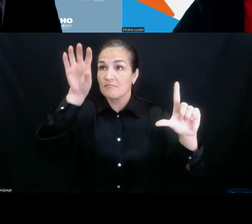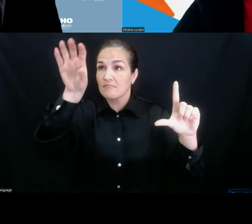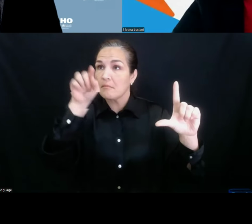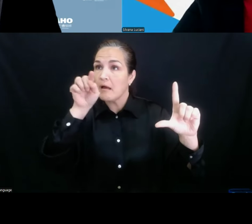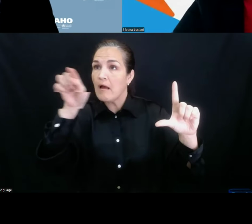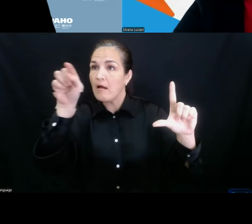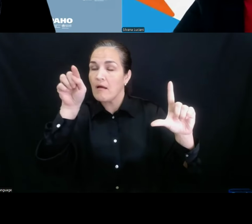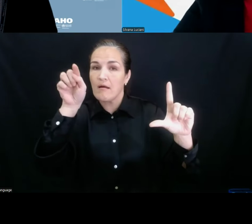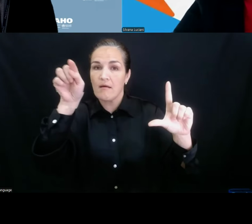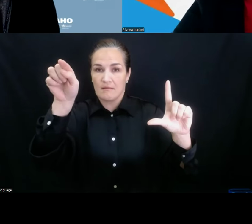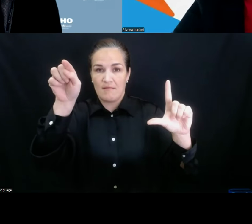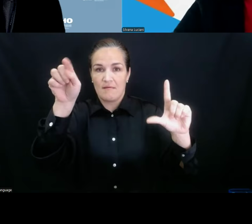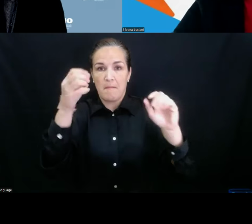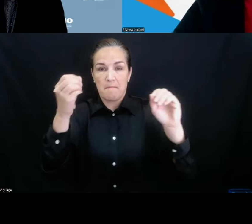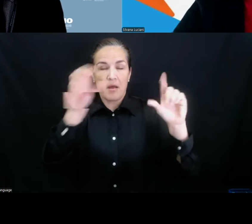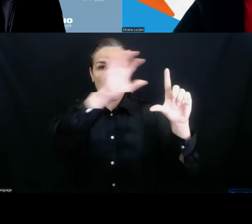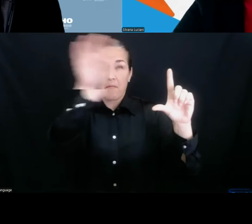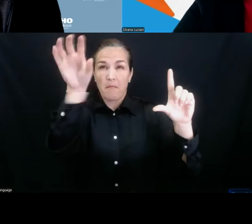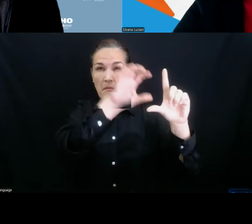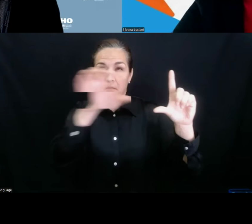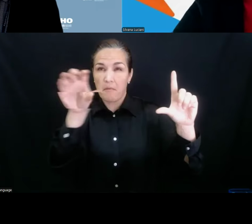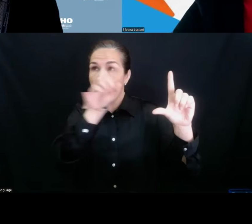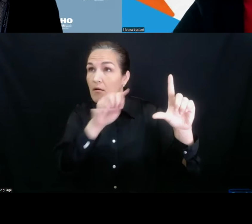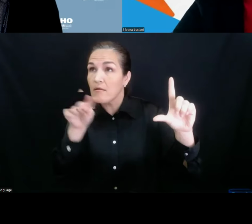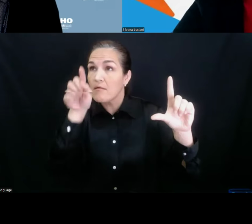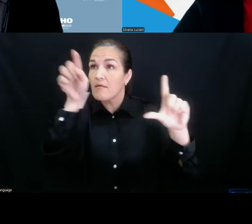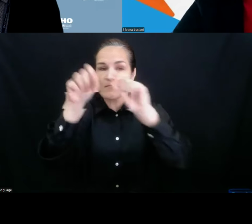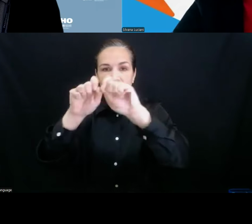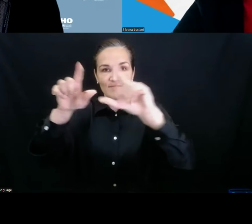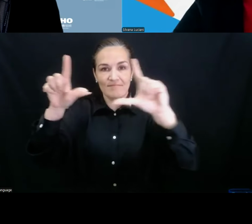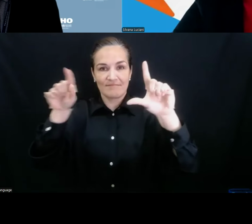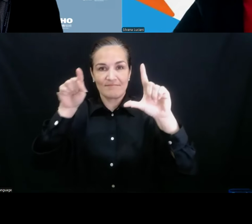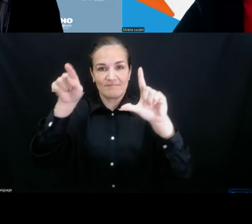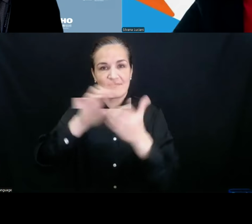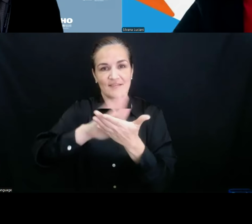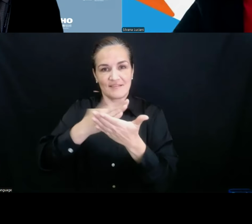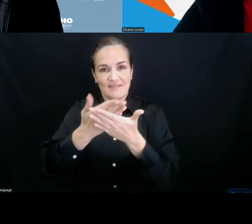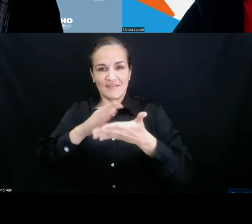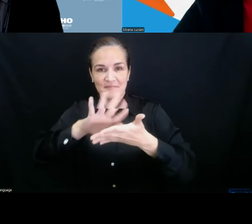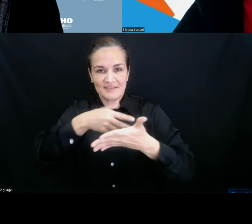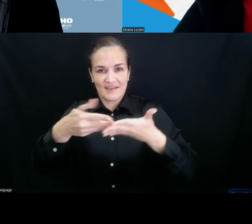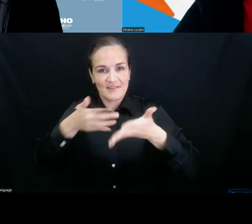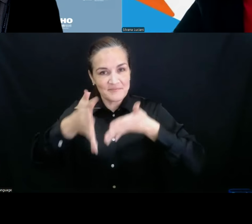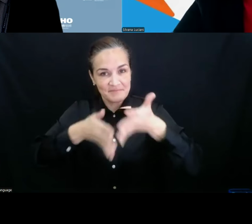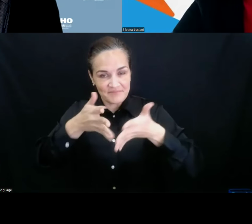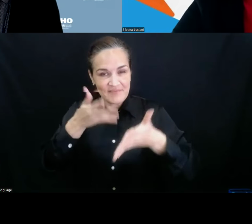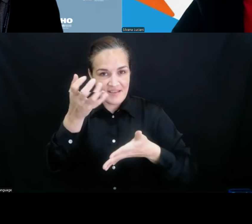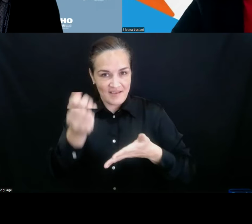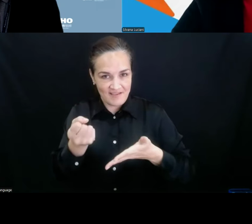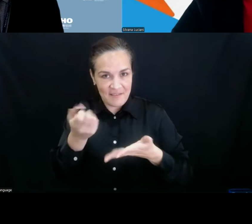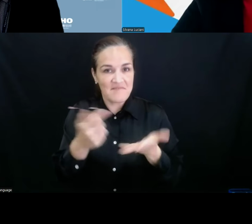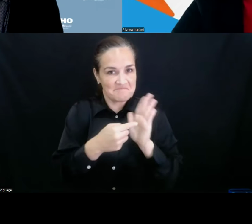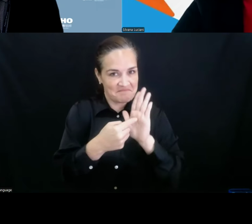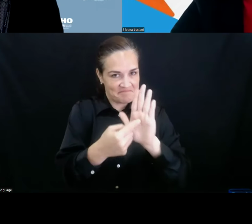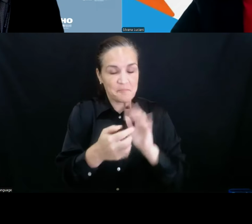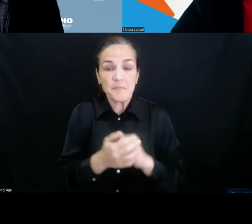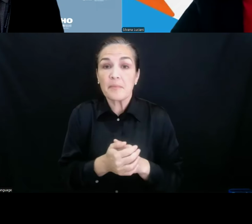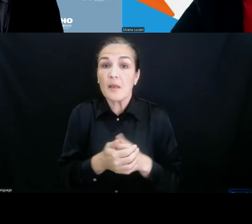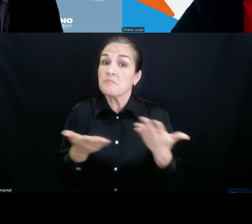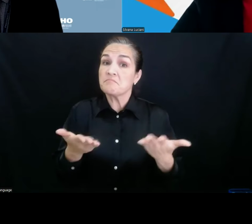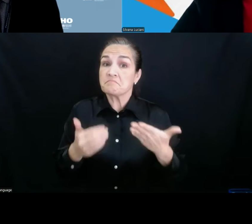have to gallery do view, is pinche en el gallery to y se to puede check the ver el gallery slide view. con You diferentes de just las click on gallery presentaciones. view, and you can Bueno, para access